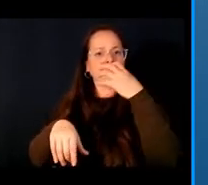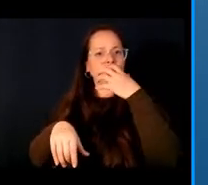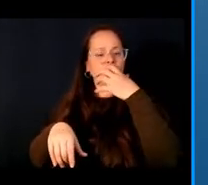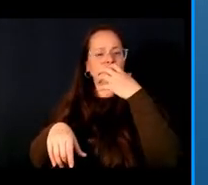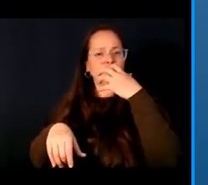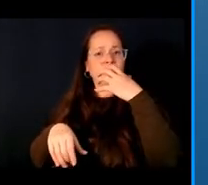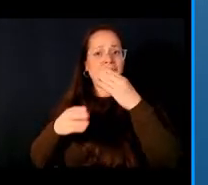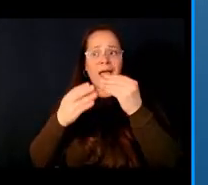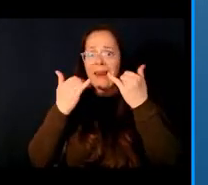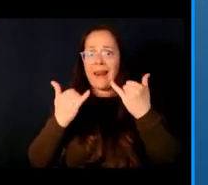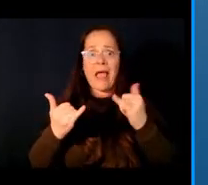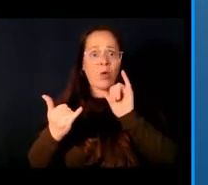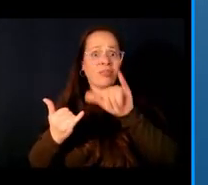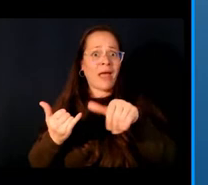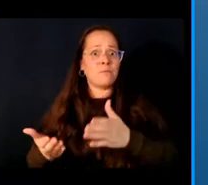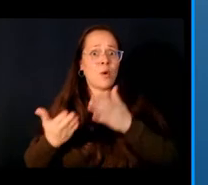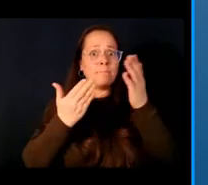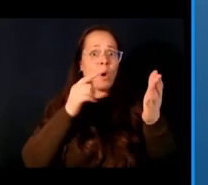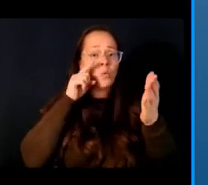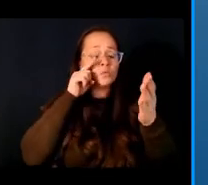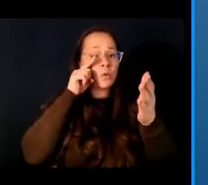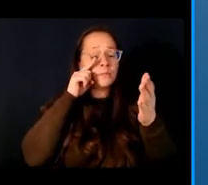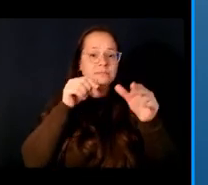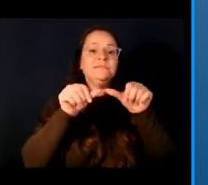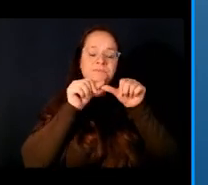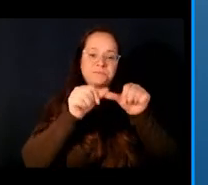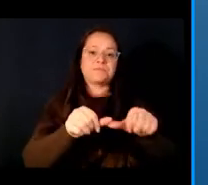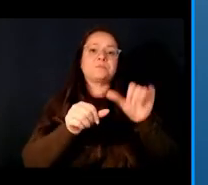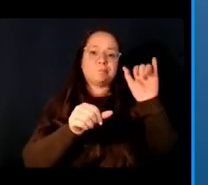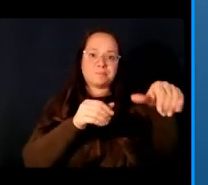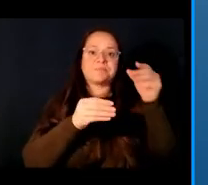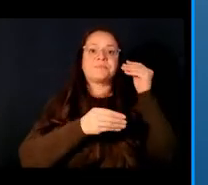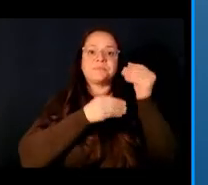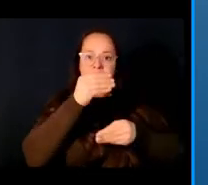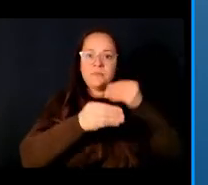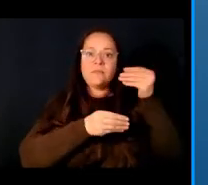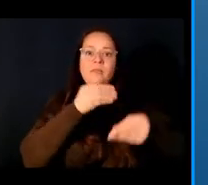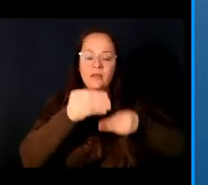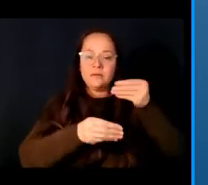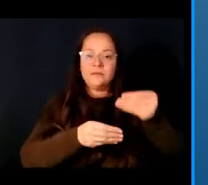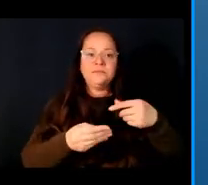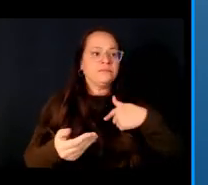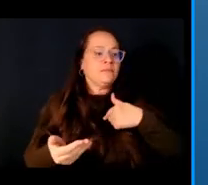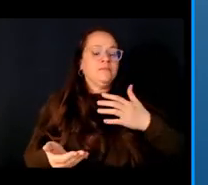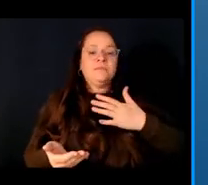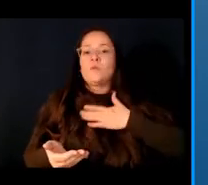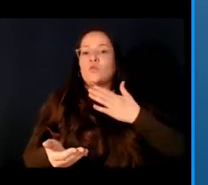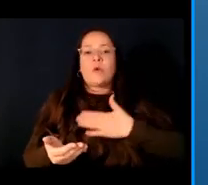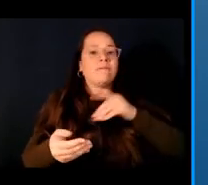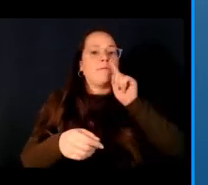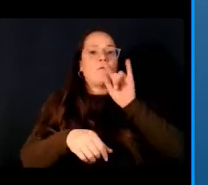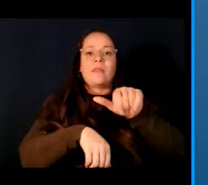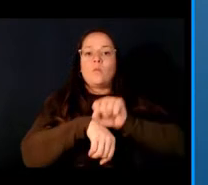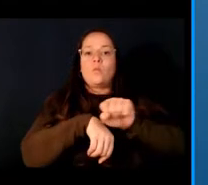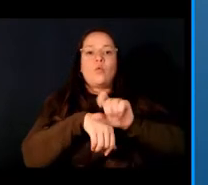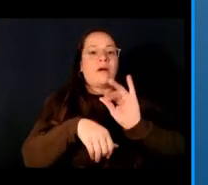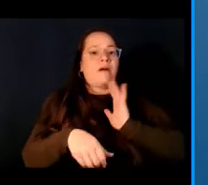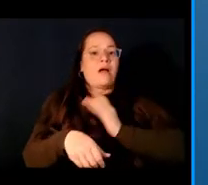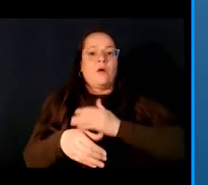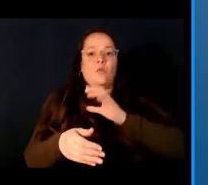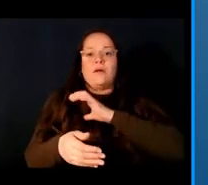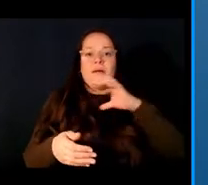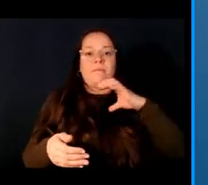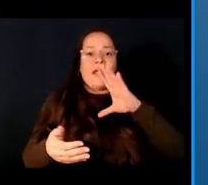and this proposal continues in that tradition my friends I'm grateful for the work of this committee and I'm